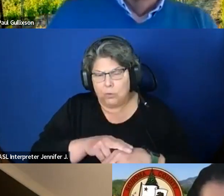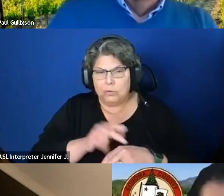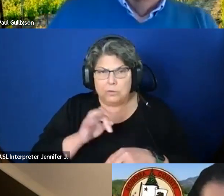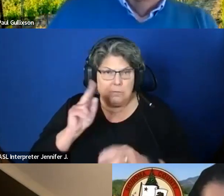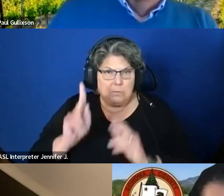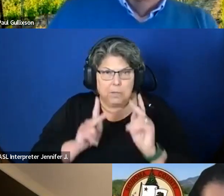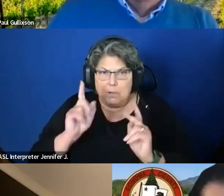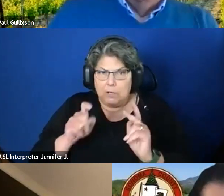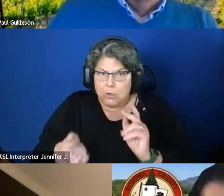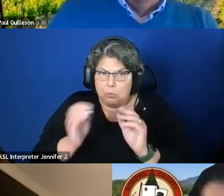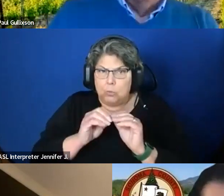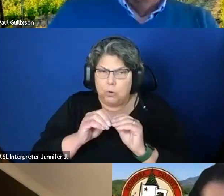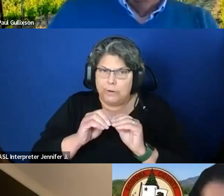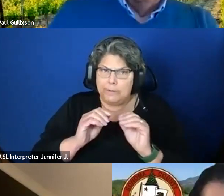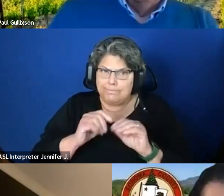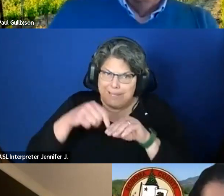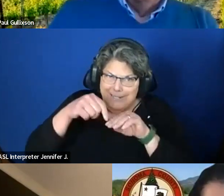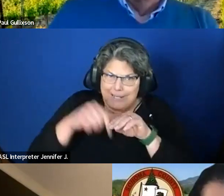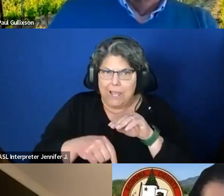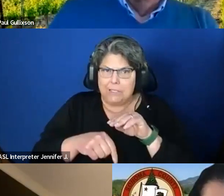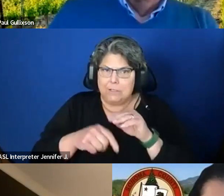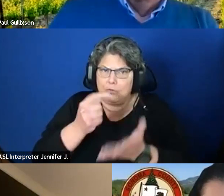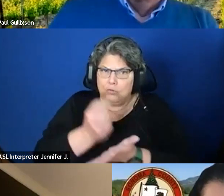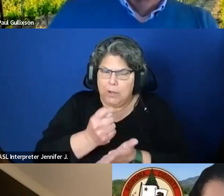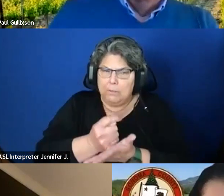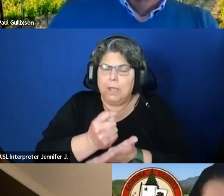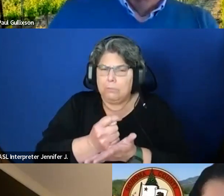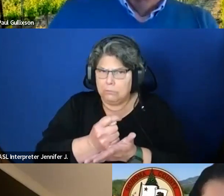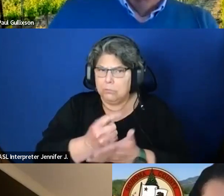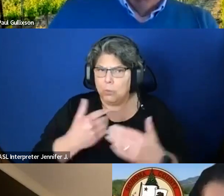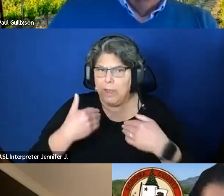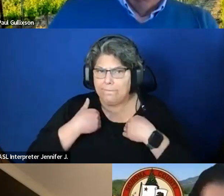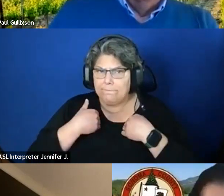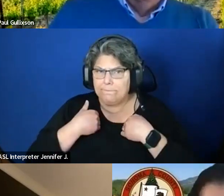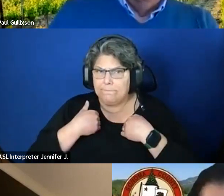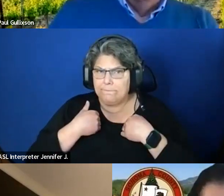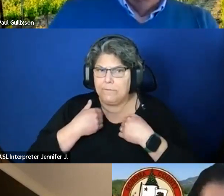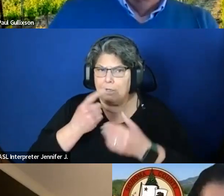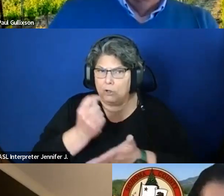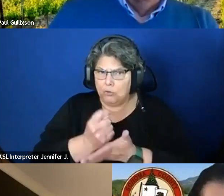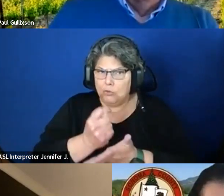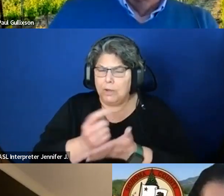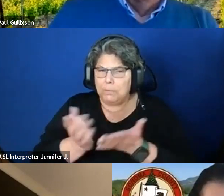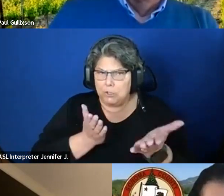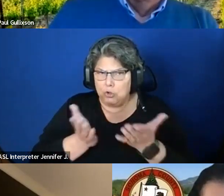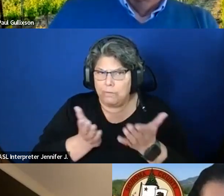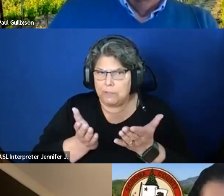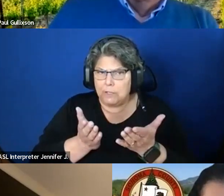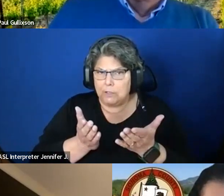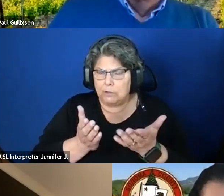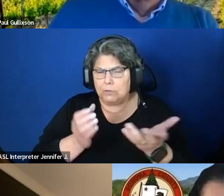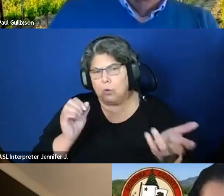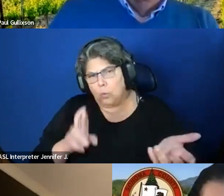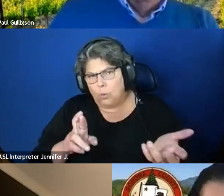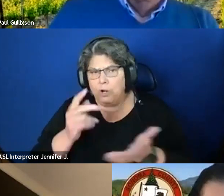need more intensive treatment, we do have treatment services or